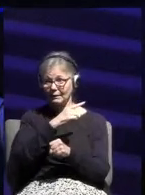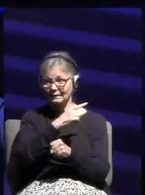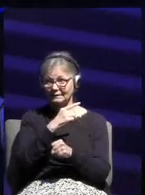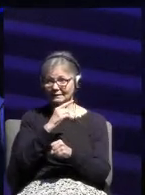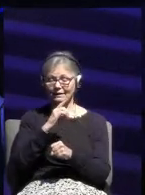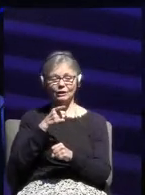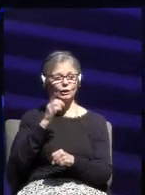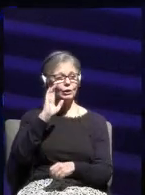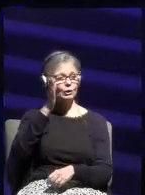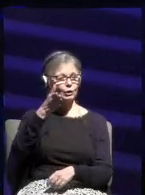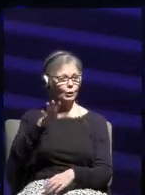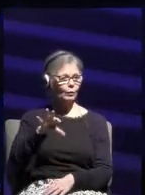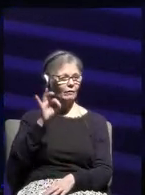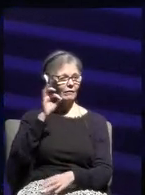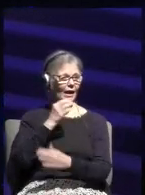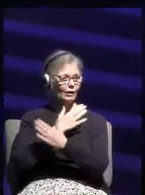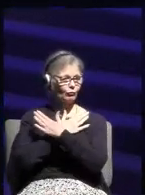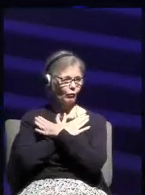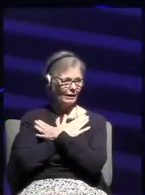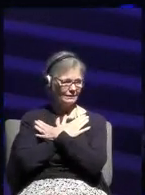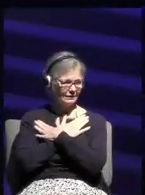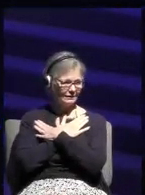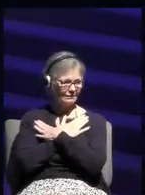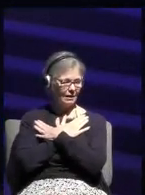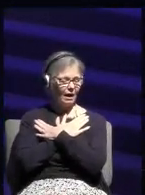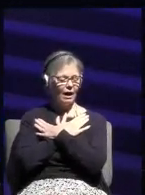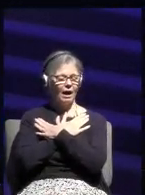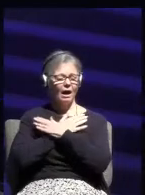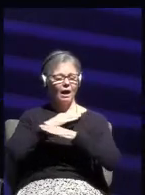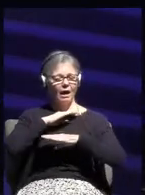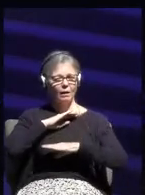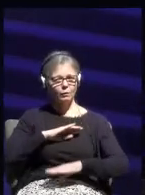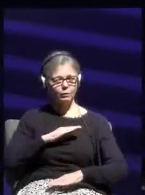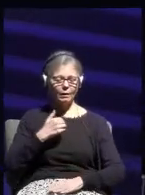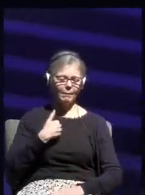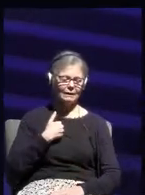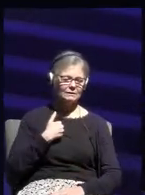you'll find rest for your soul.